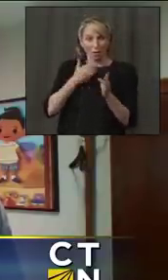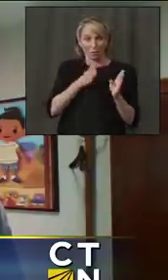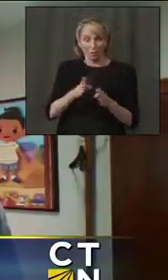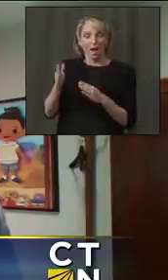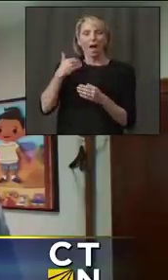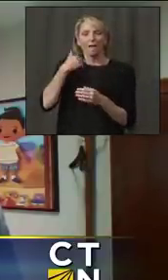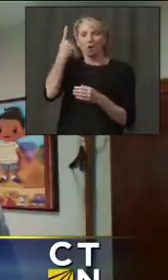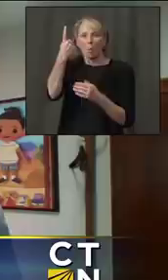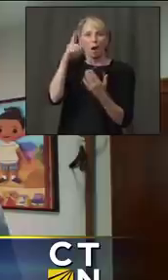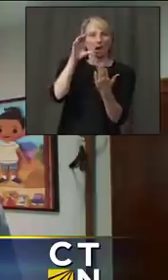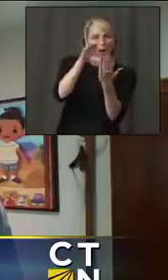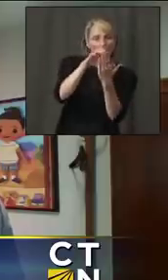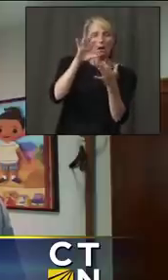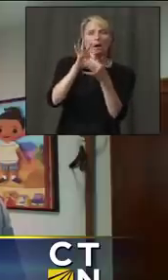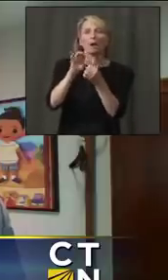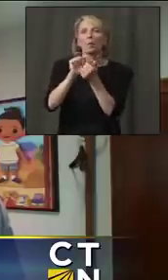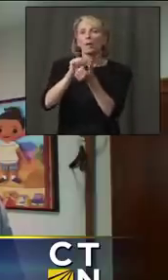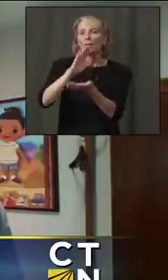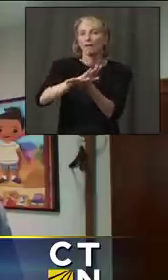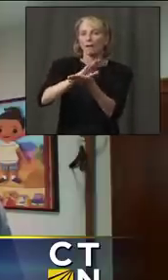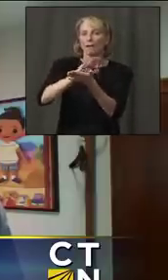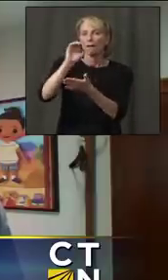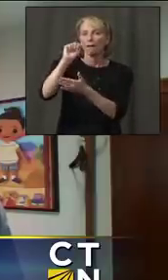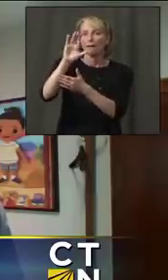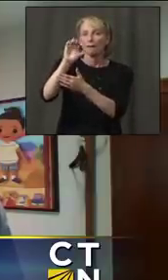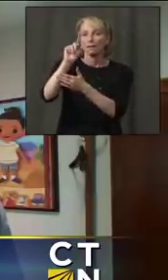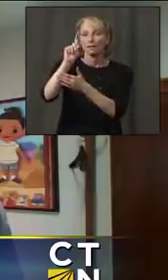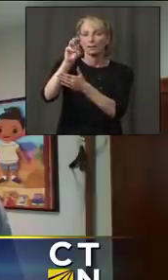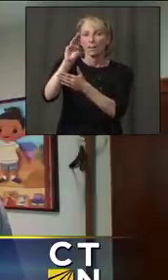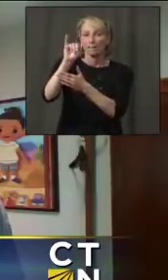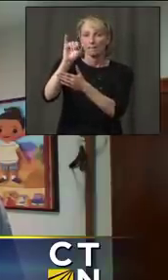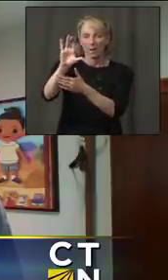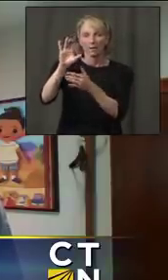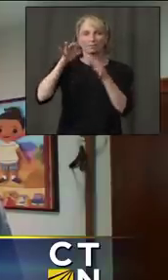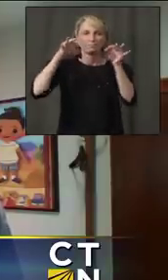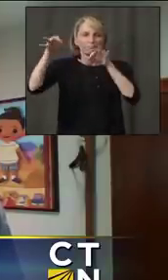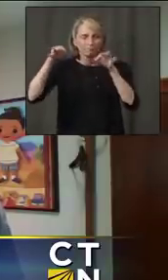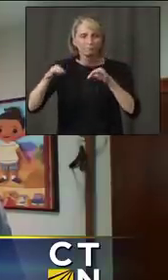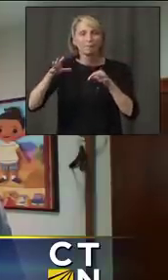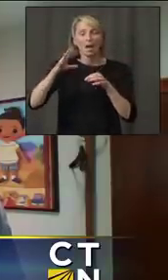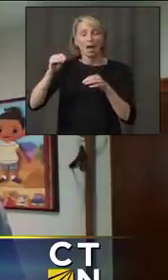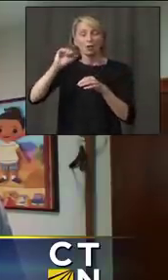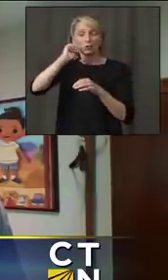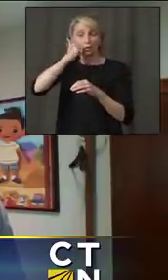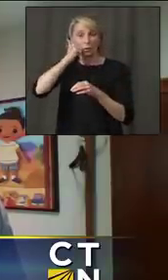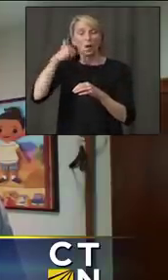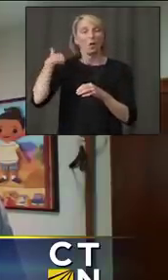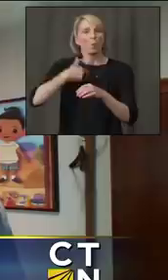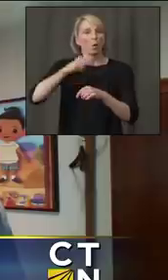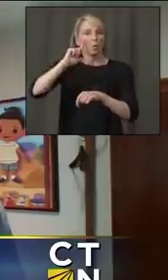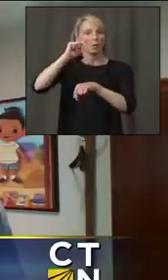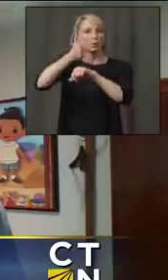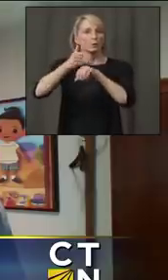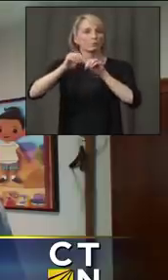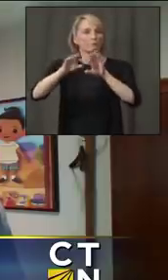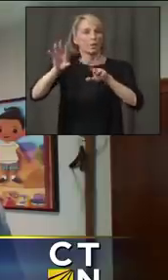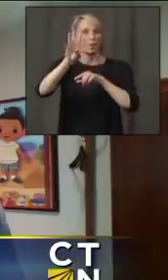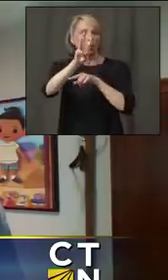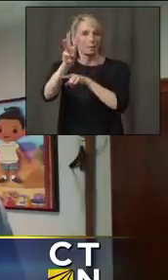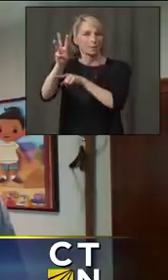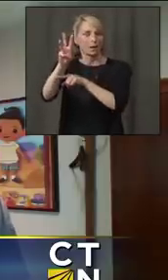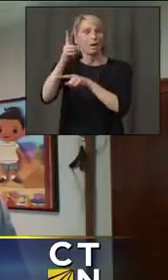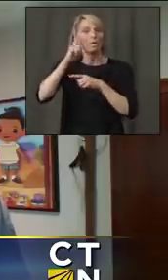on academics, and the State Department of Education is going to be launching tomorrow a platform where